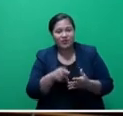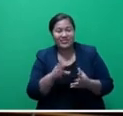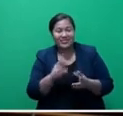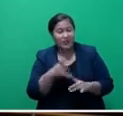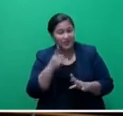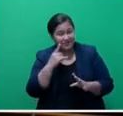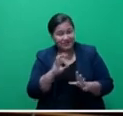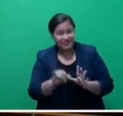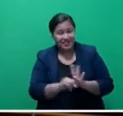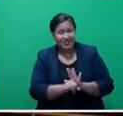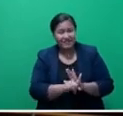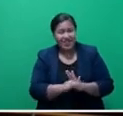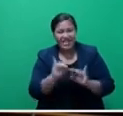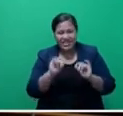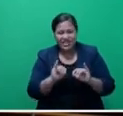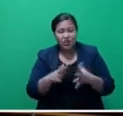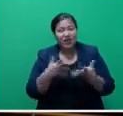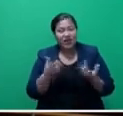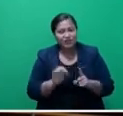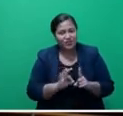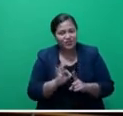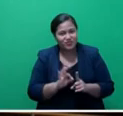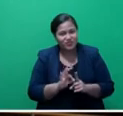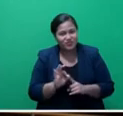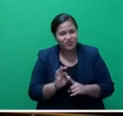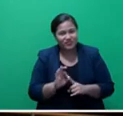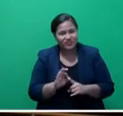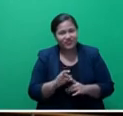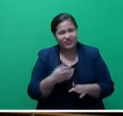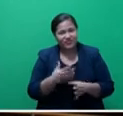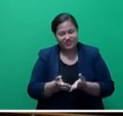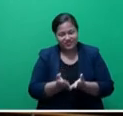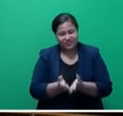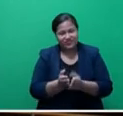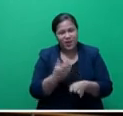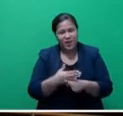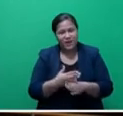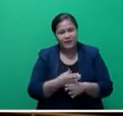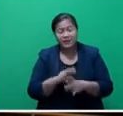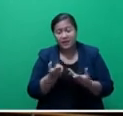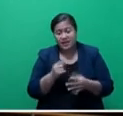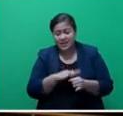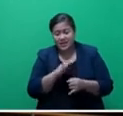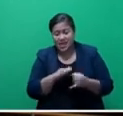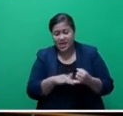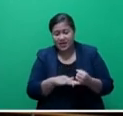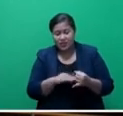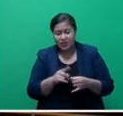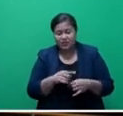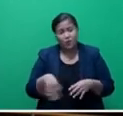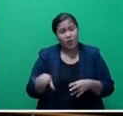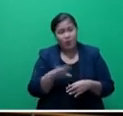issues for actual improvement for the vessel operators. So we actually are doing something about it. At the end of each